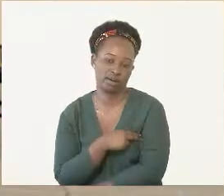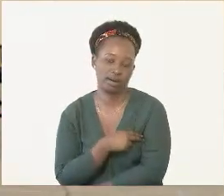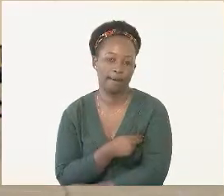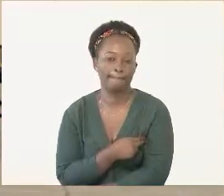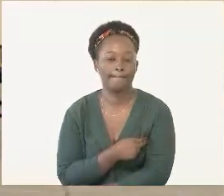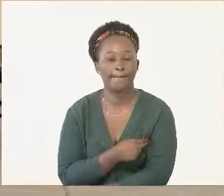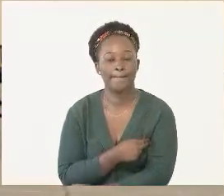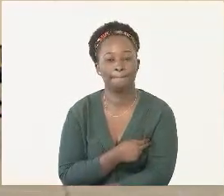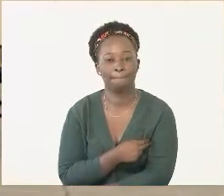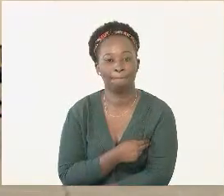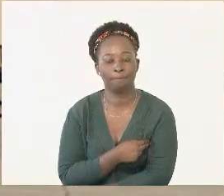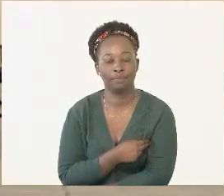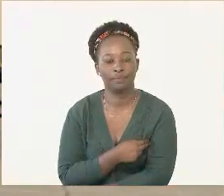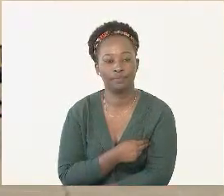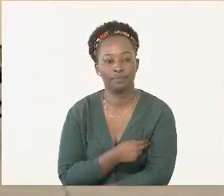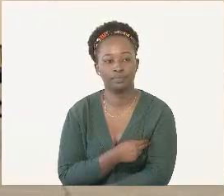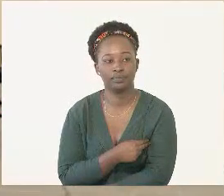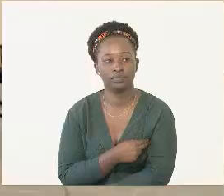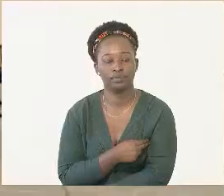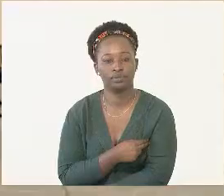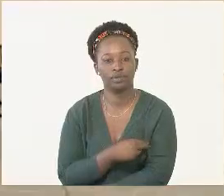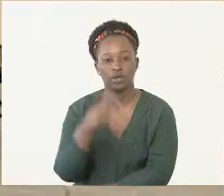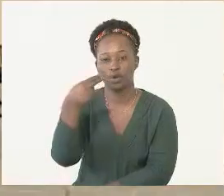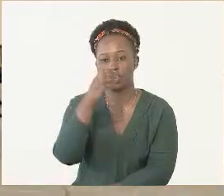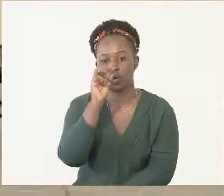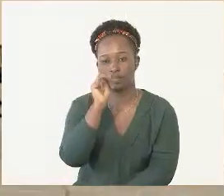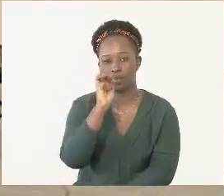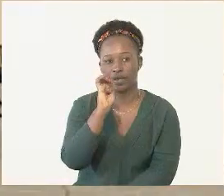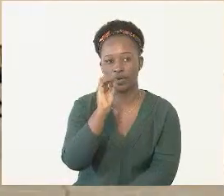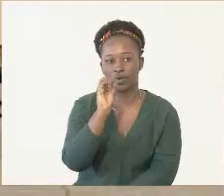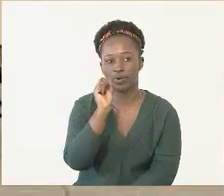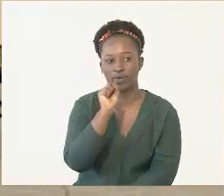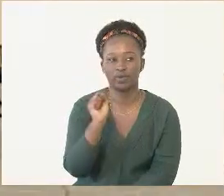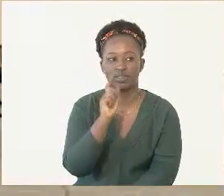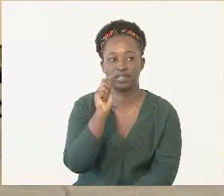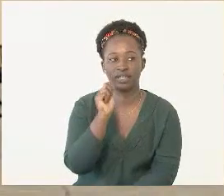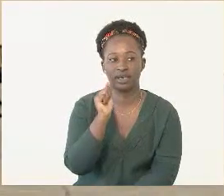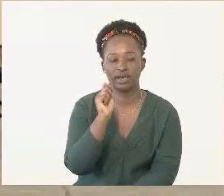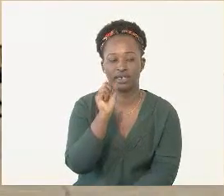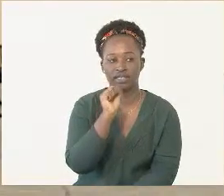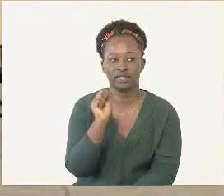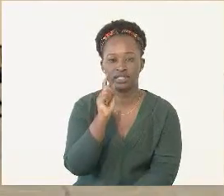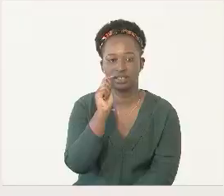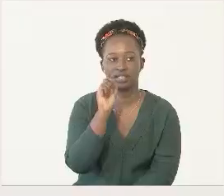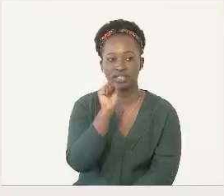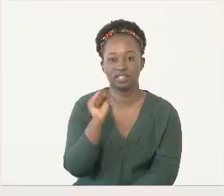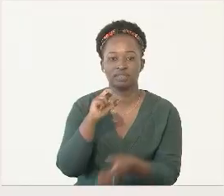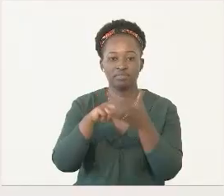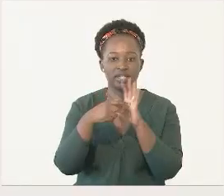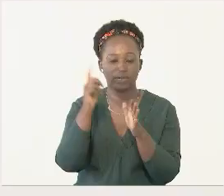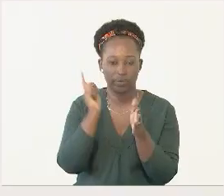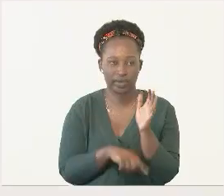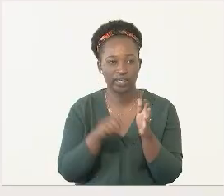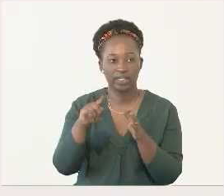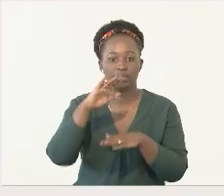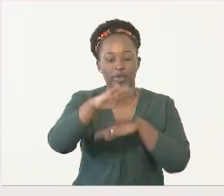doctor. So, what is homeostasis? What is homeostasis? As I said, homeostasis, it is